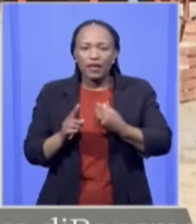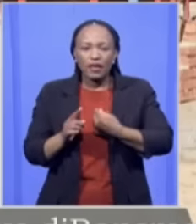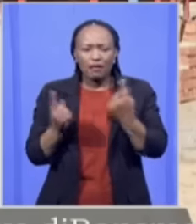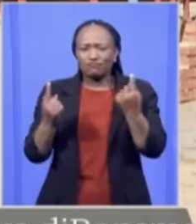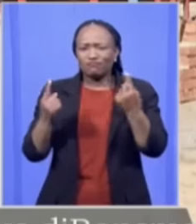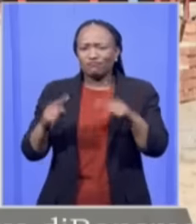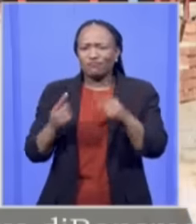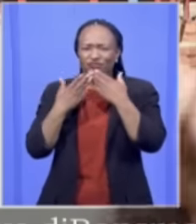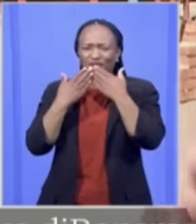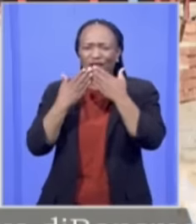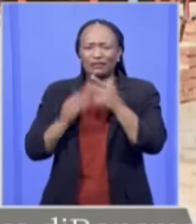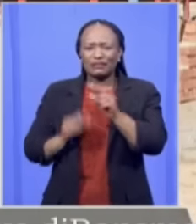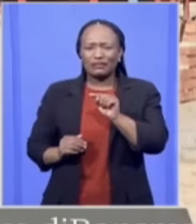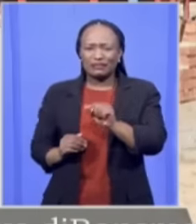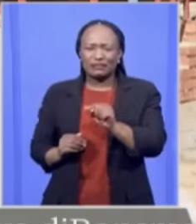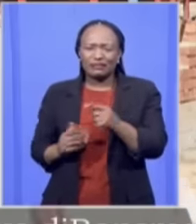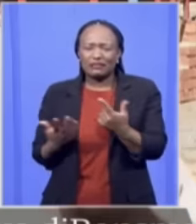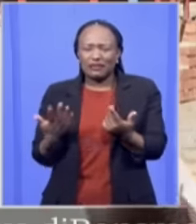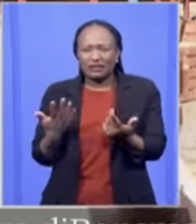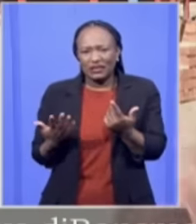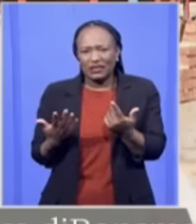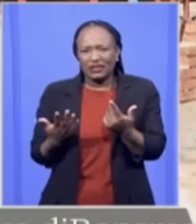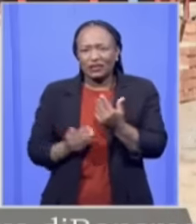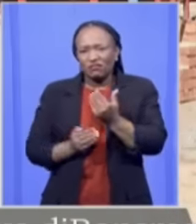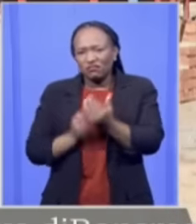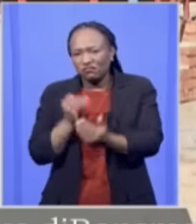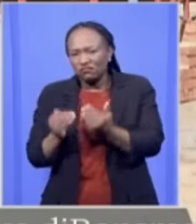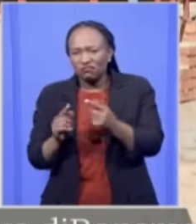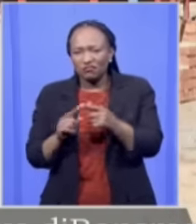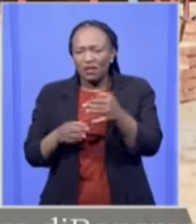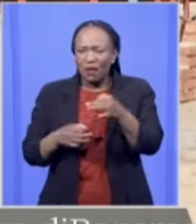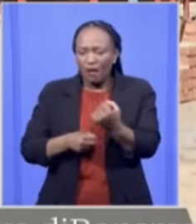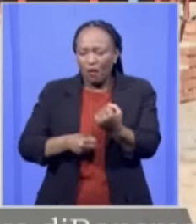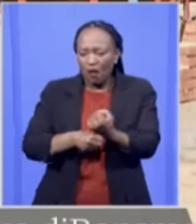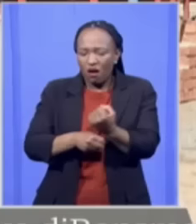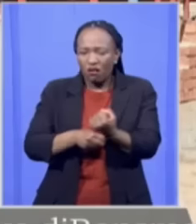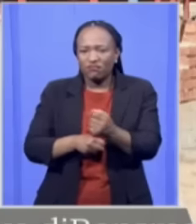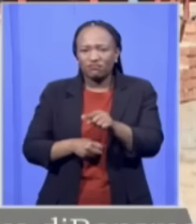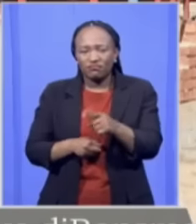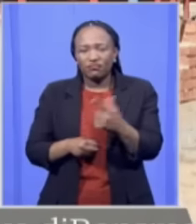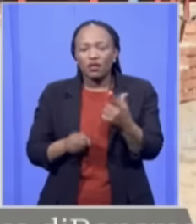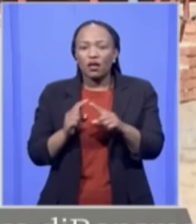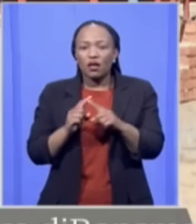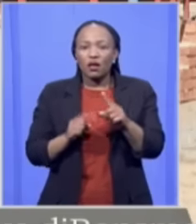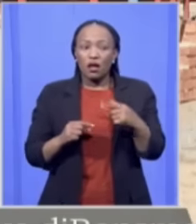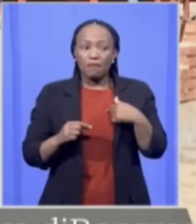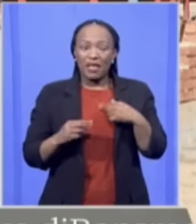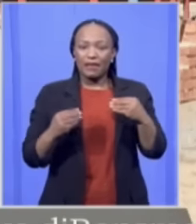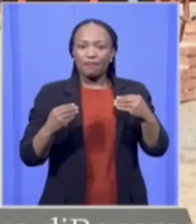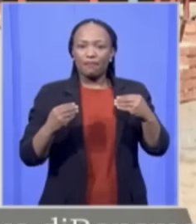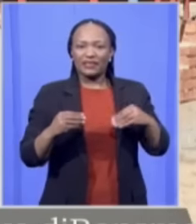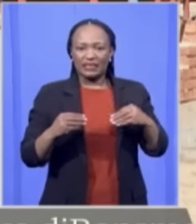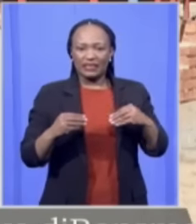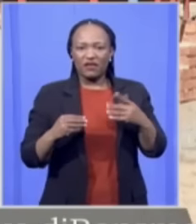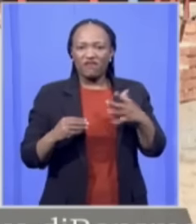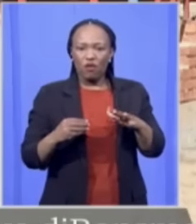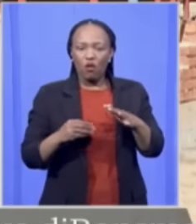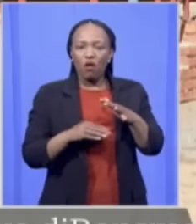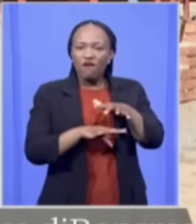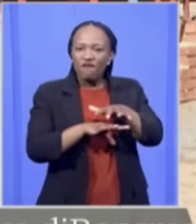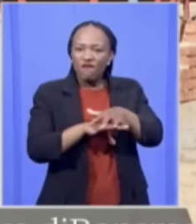think of the procedurals and the paperwork and everything. But as much as I'm a commercial farmer, but I've stepped into stud